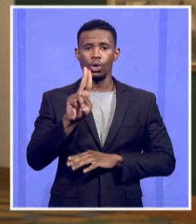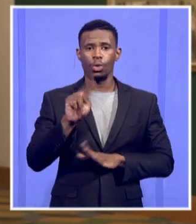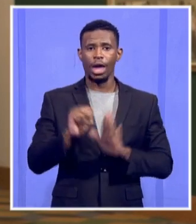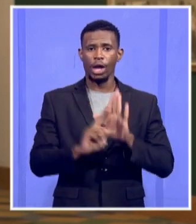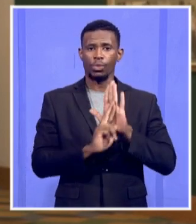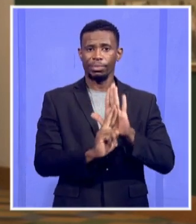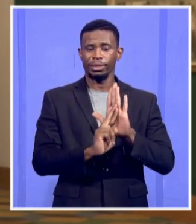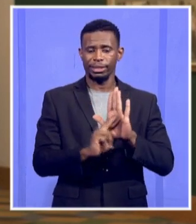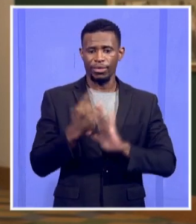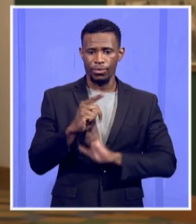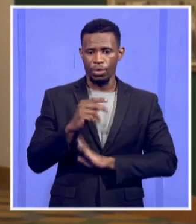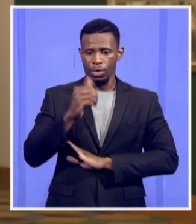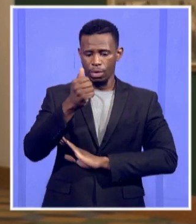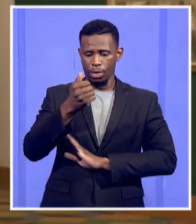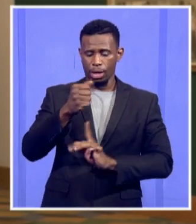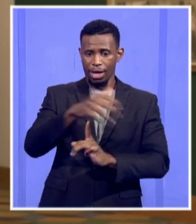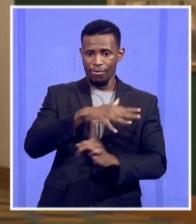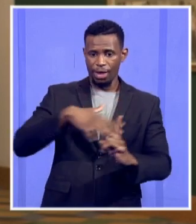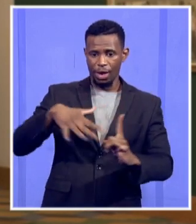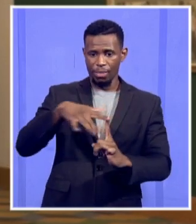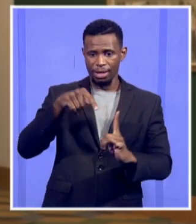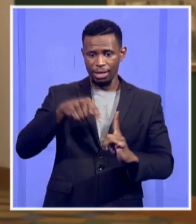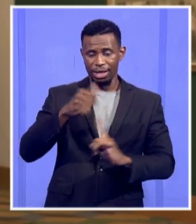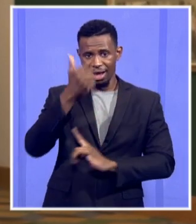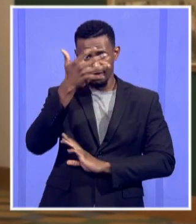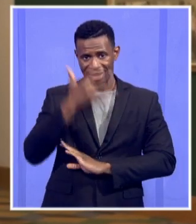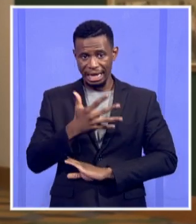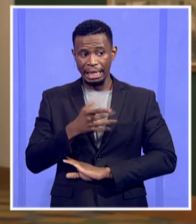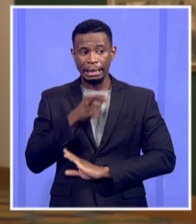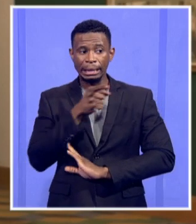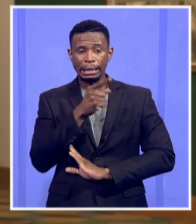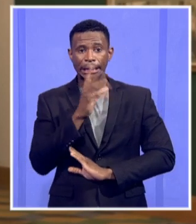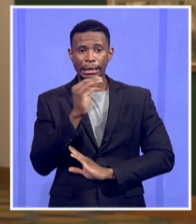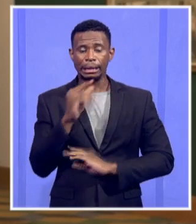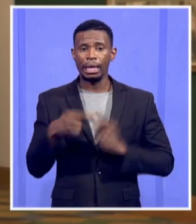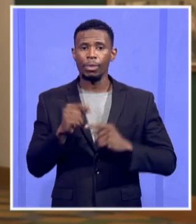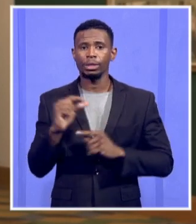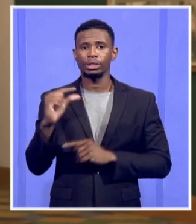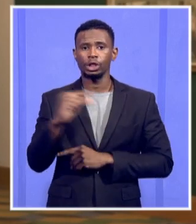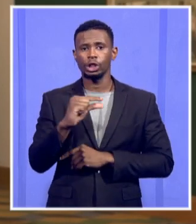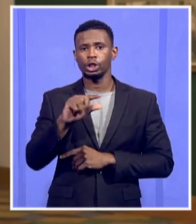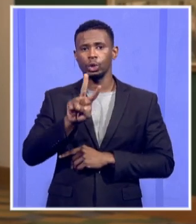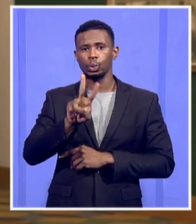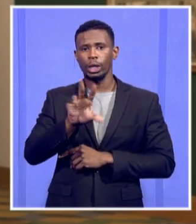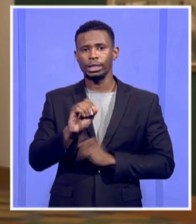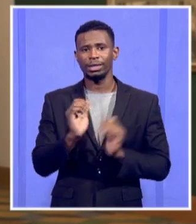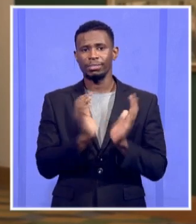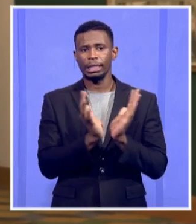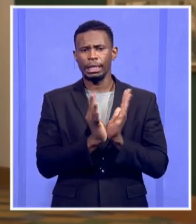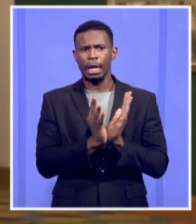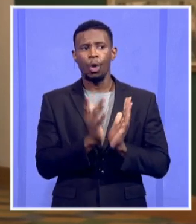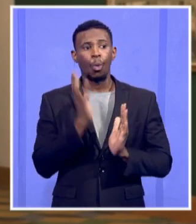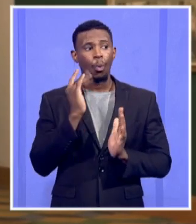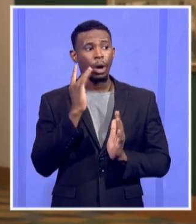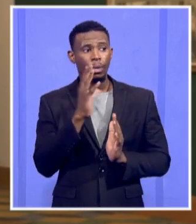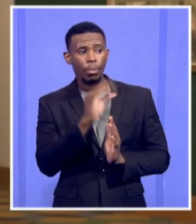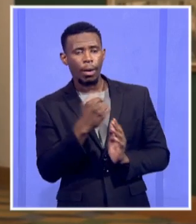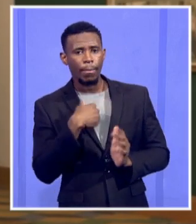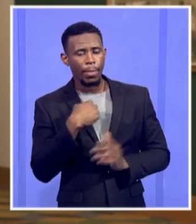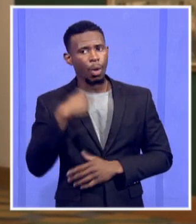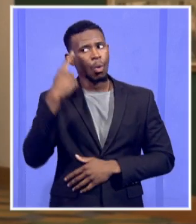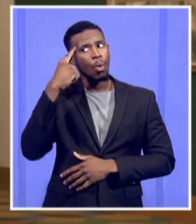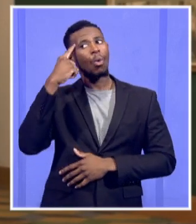was talking about the G20 meeting, and this brought my mind that starting from tomorrow,